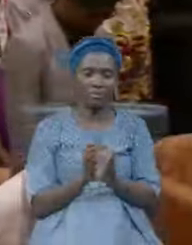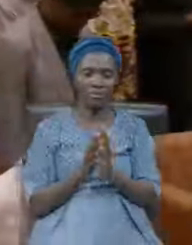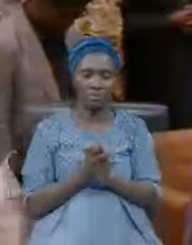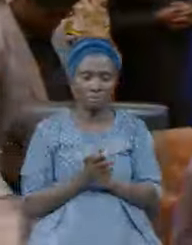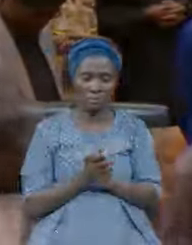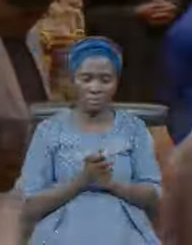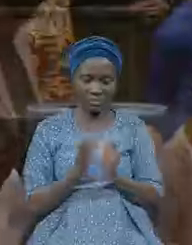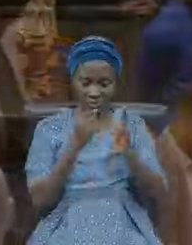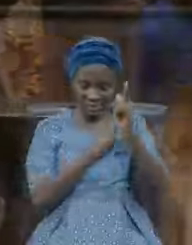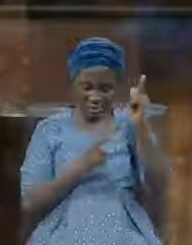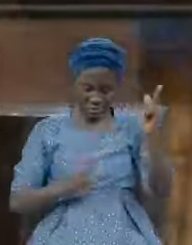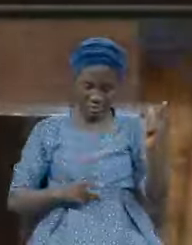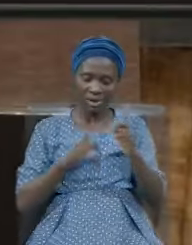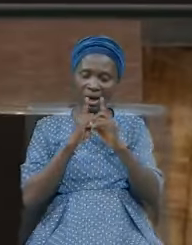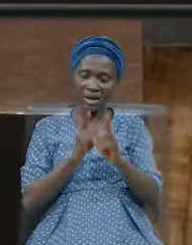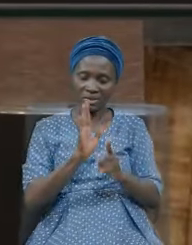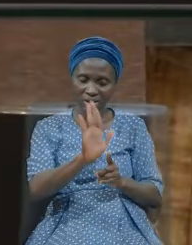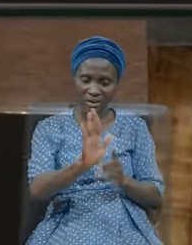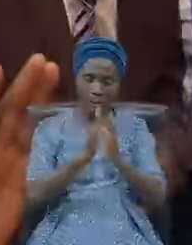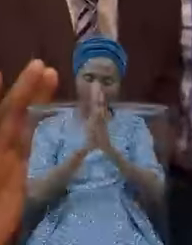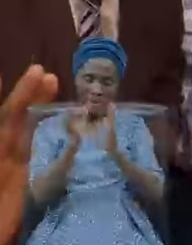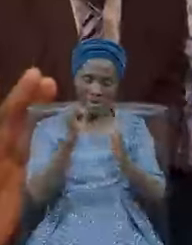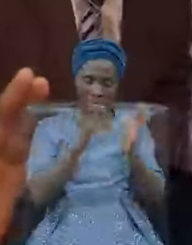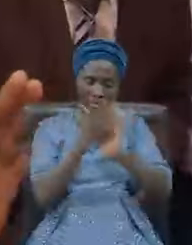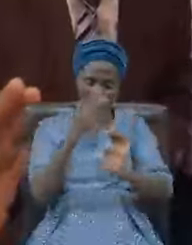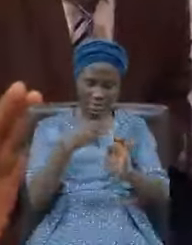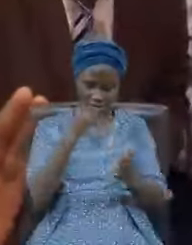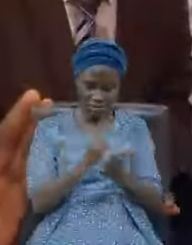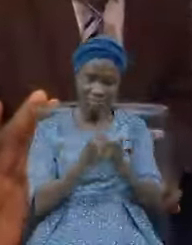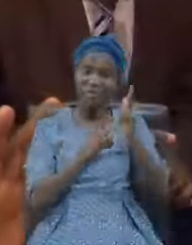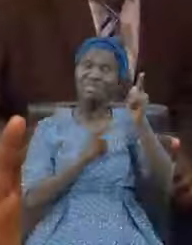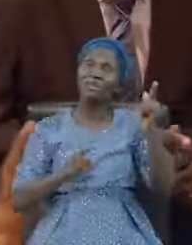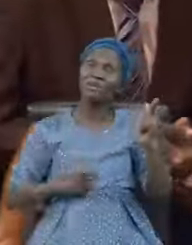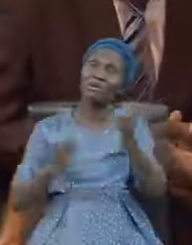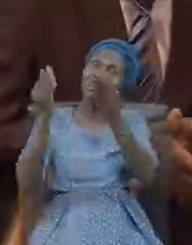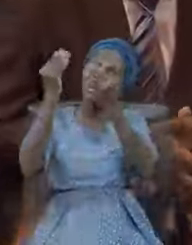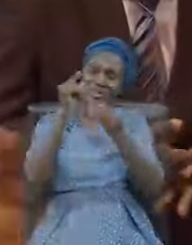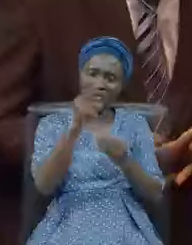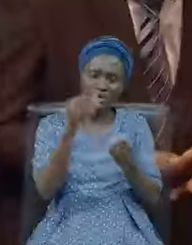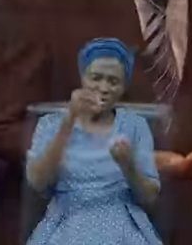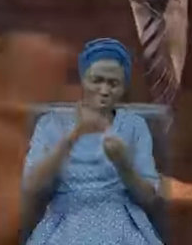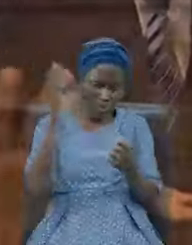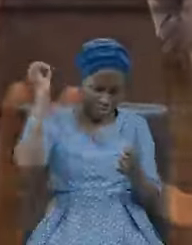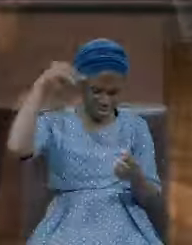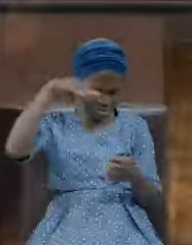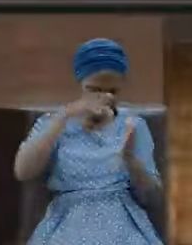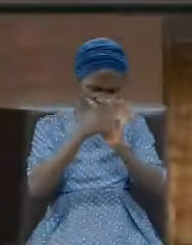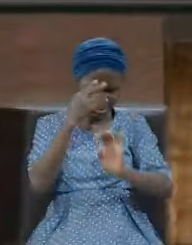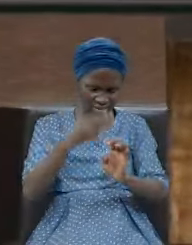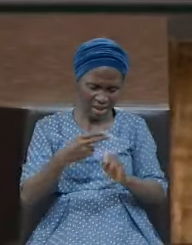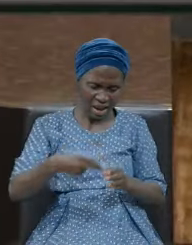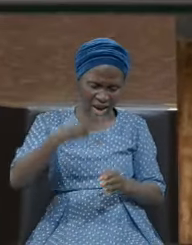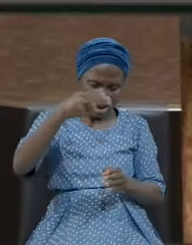The Lord answer your prayers. The Lord grants you more grace,